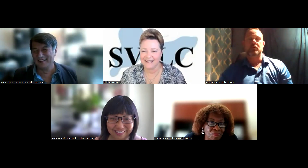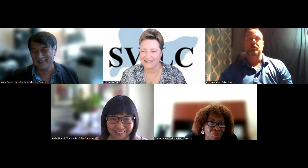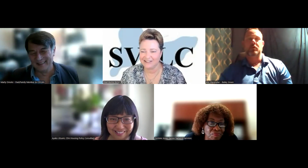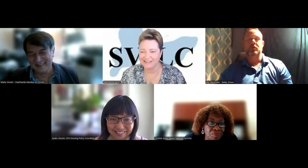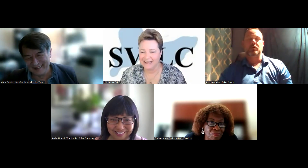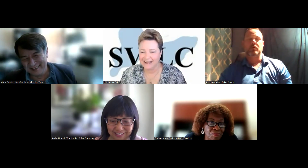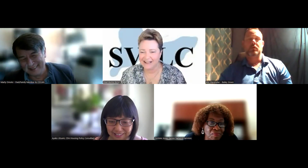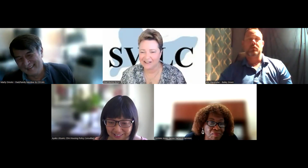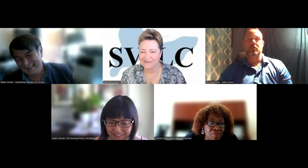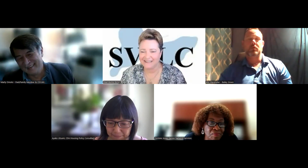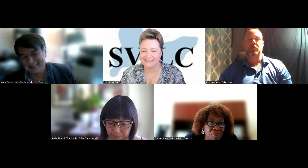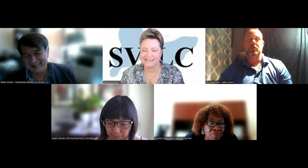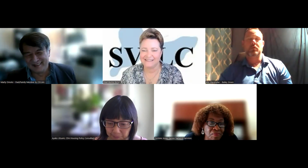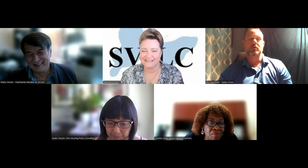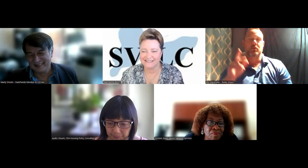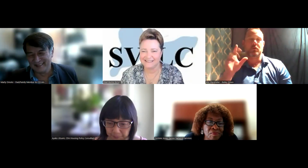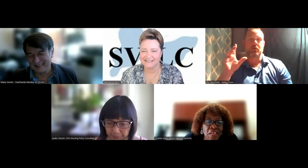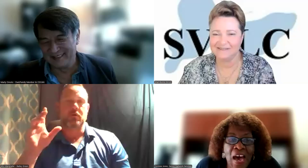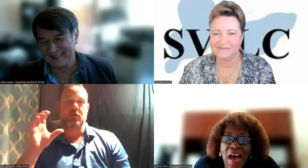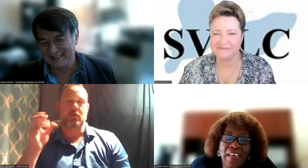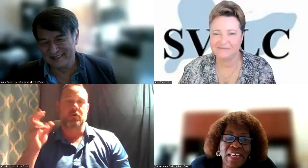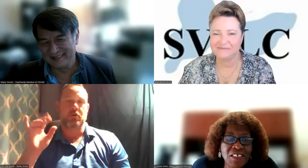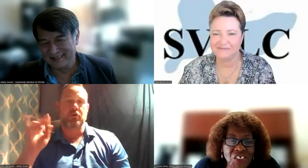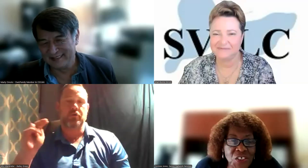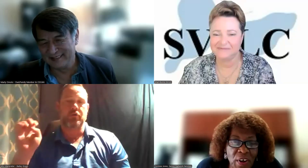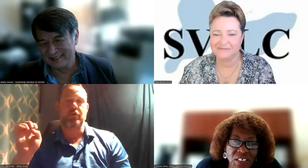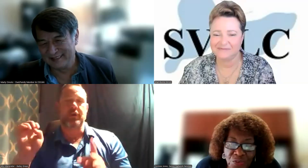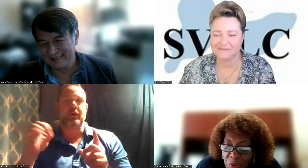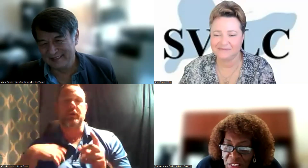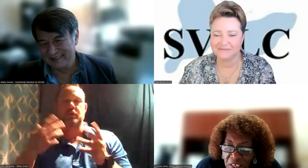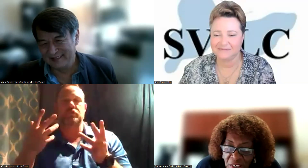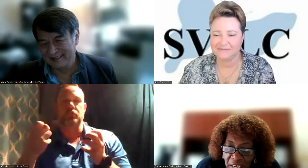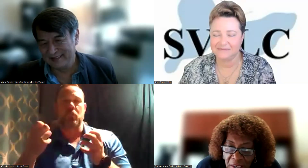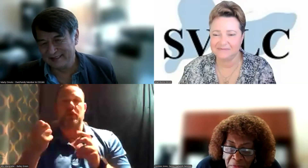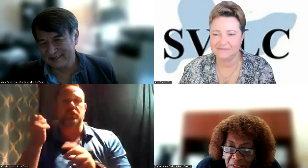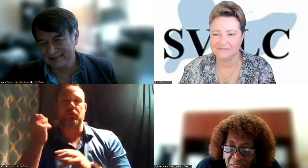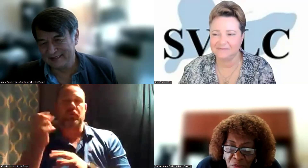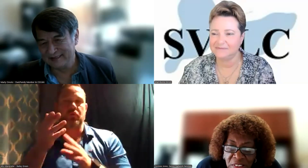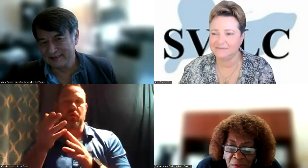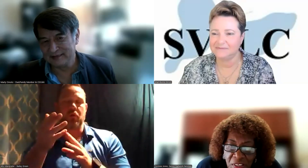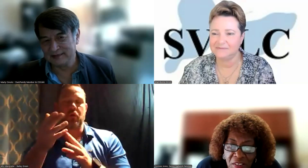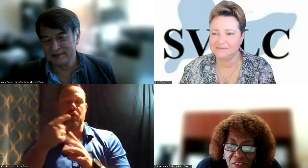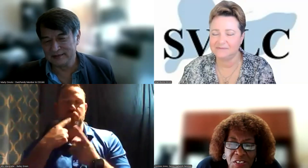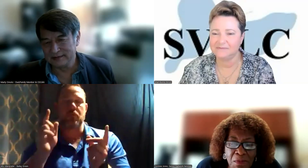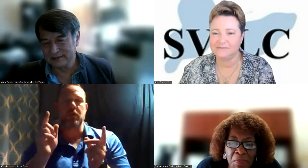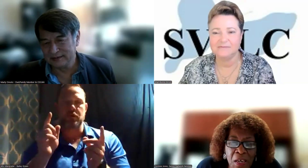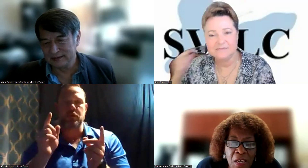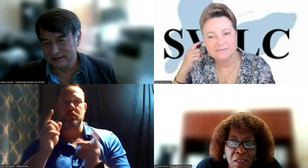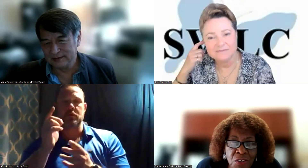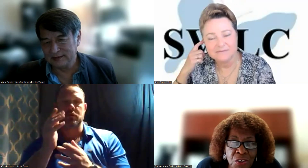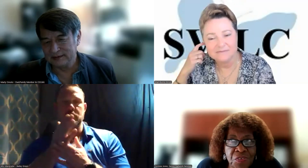Great. Thank you. Corinne. Hi. Yeah, just wanted to throw in there that there's